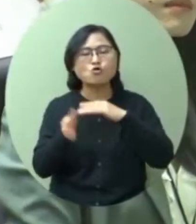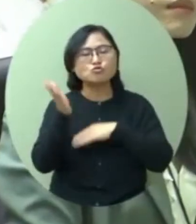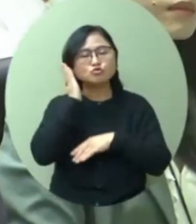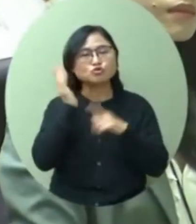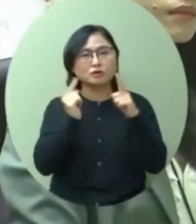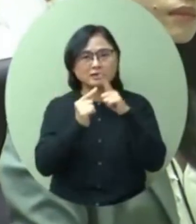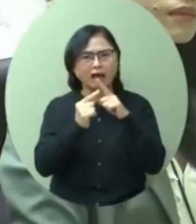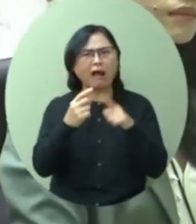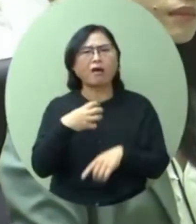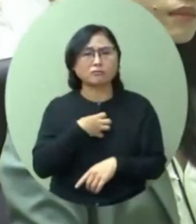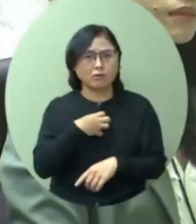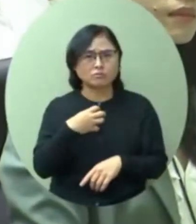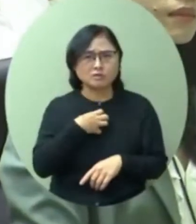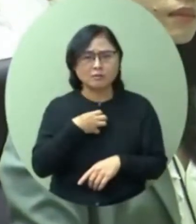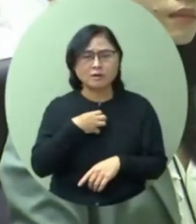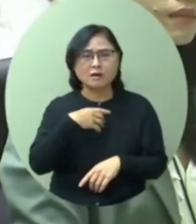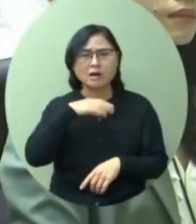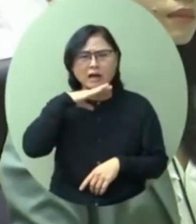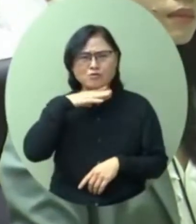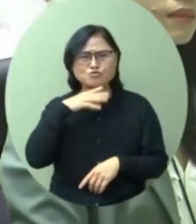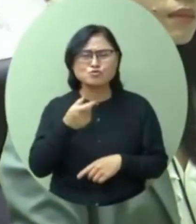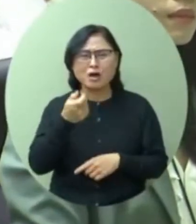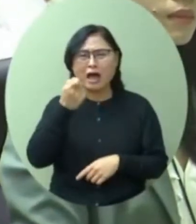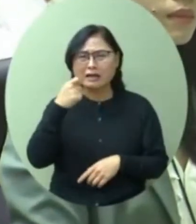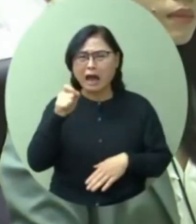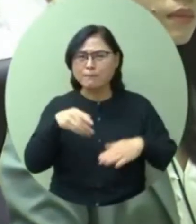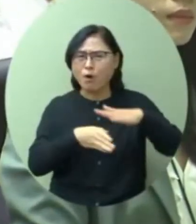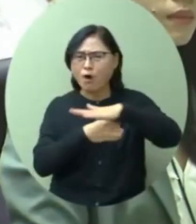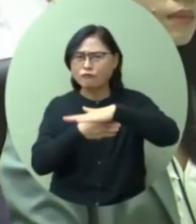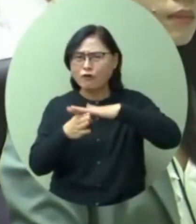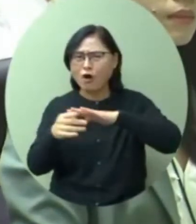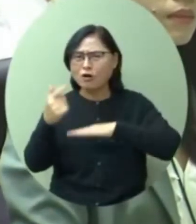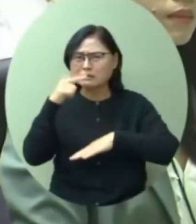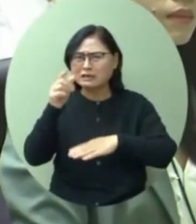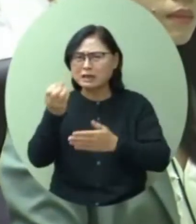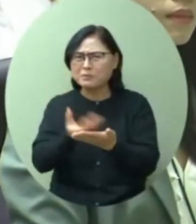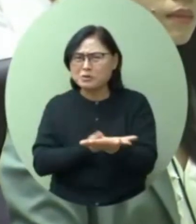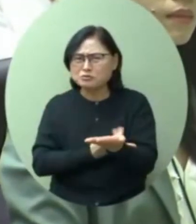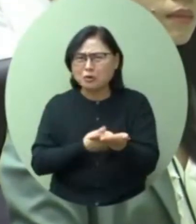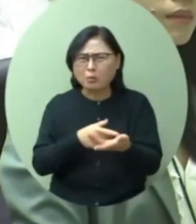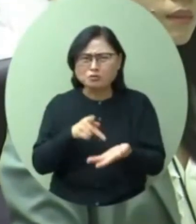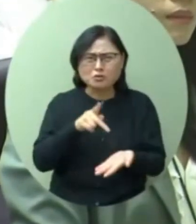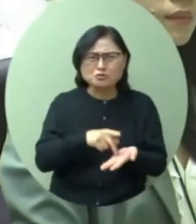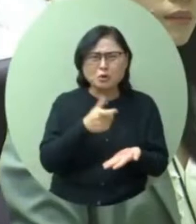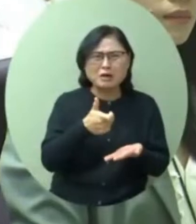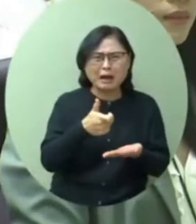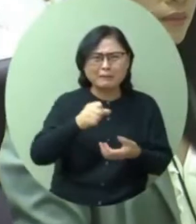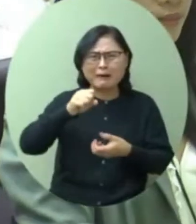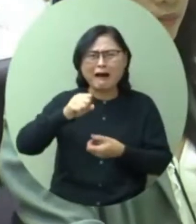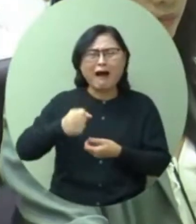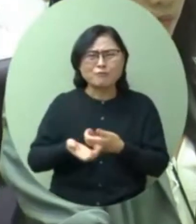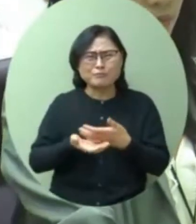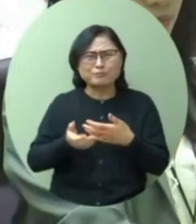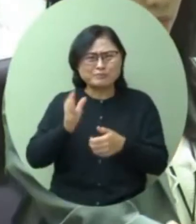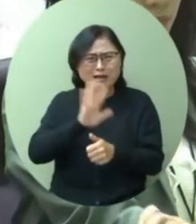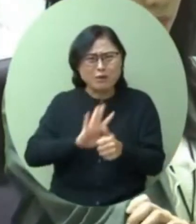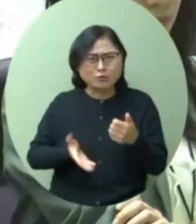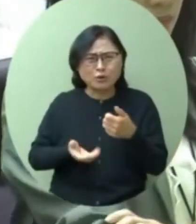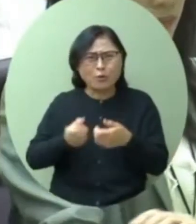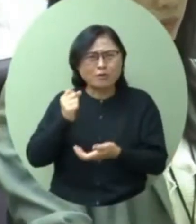basic housing units will lead to higher rents and or that landlords will kick them out. How will the government